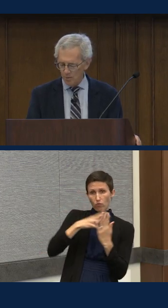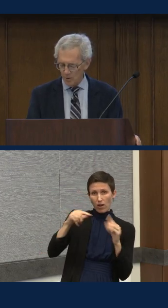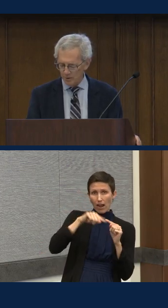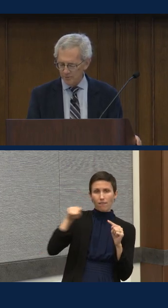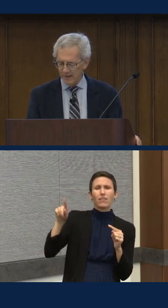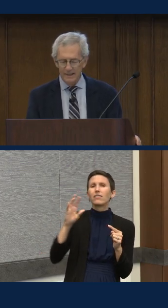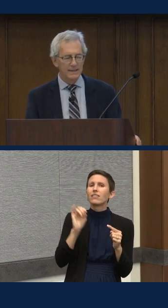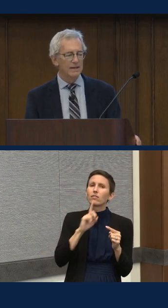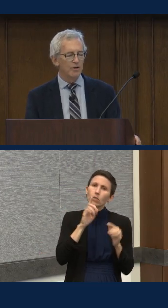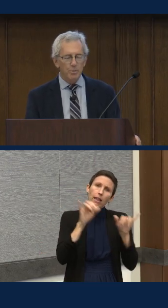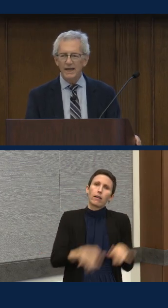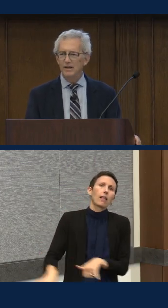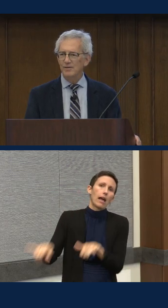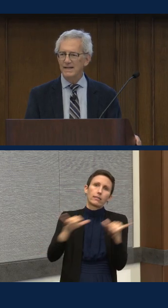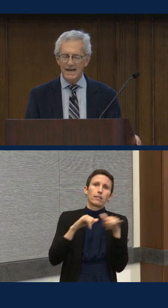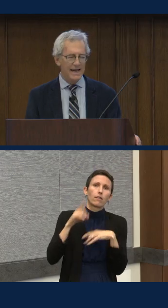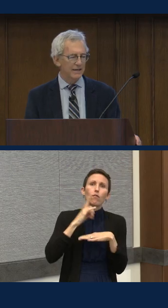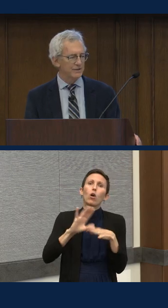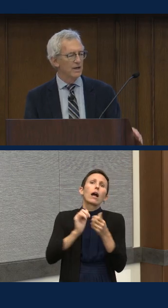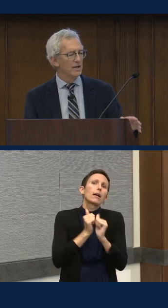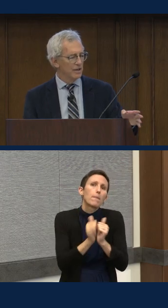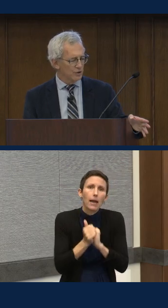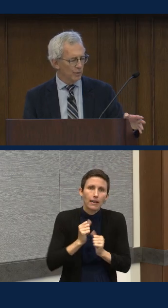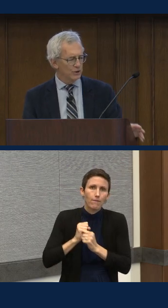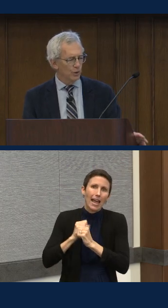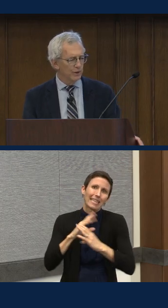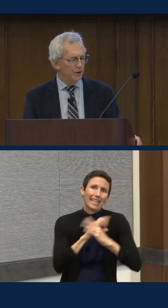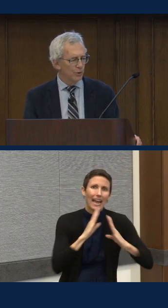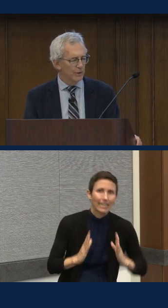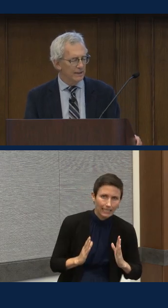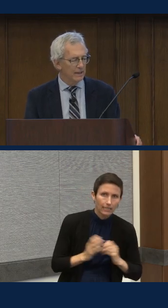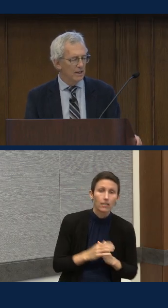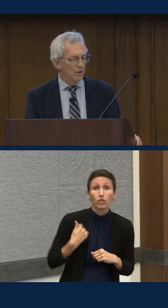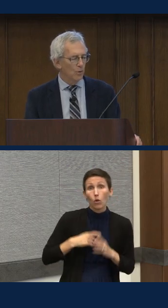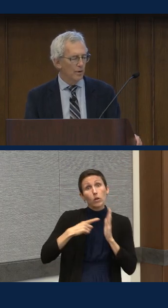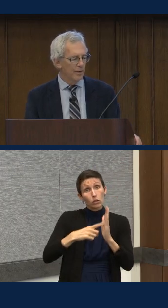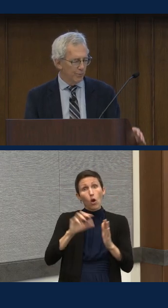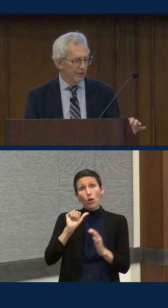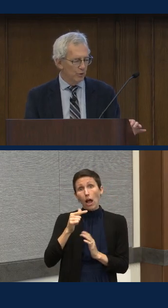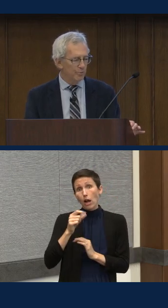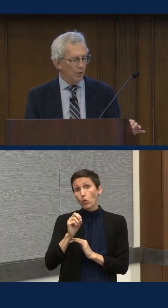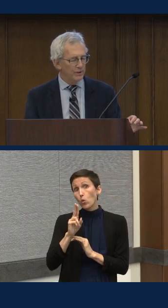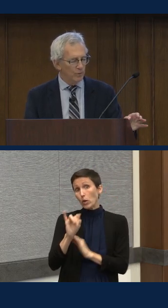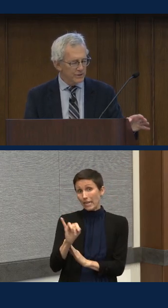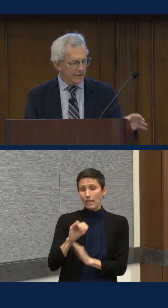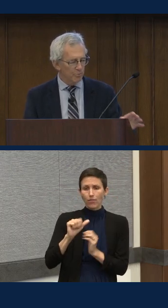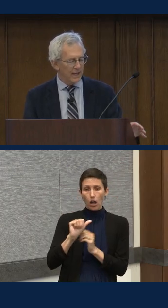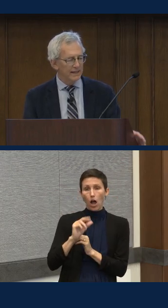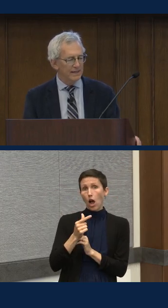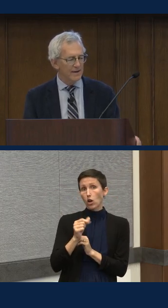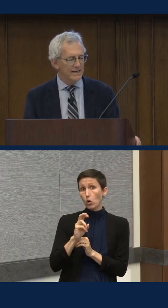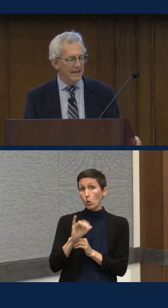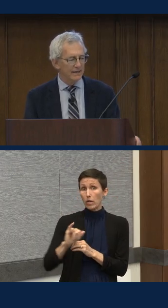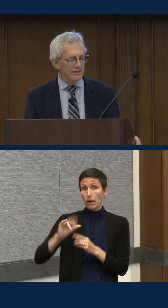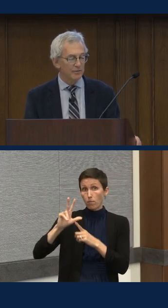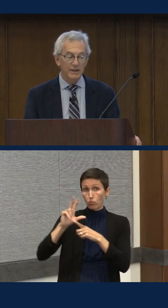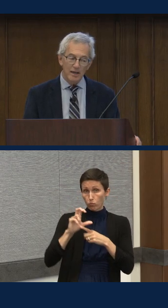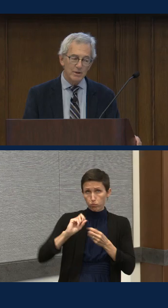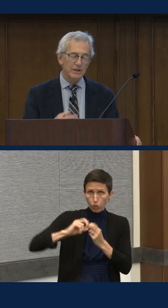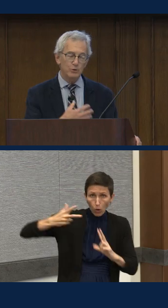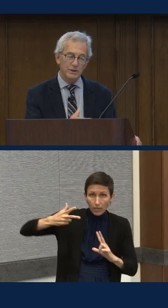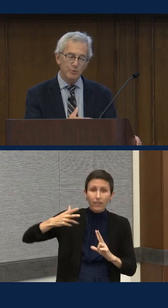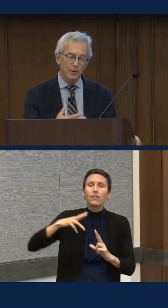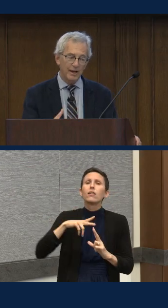classical hallmark of a competitive antagonist. So we showed that agouti, the agouti protein, was a competitive antagonist of